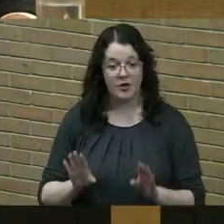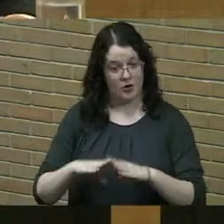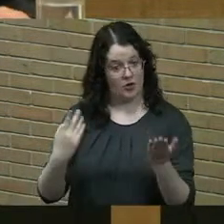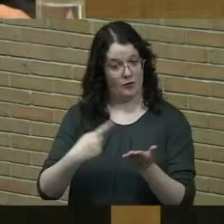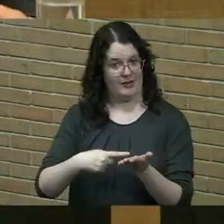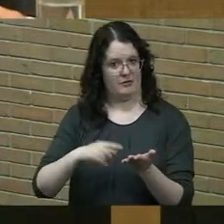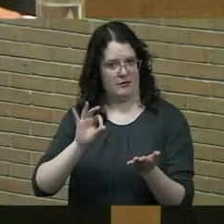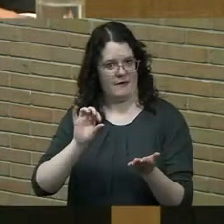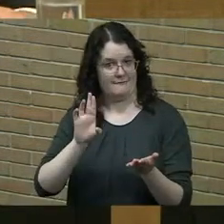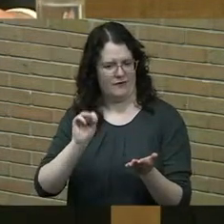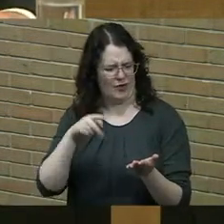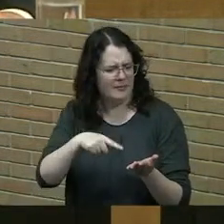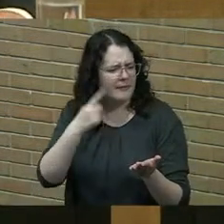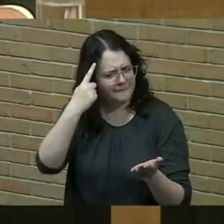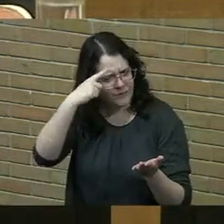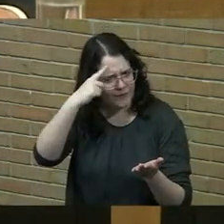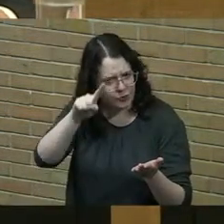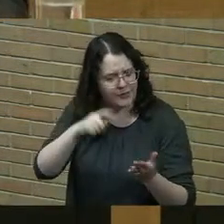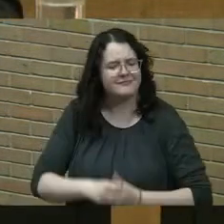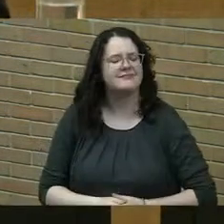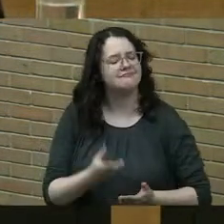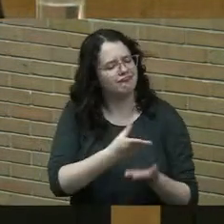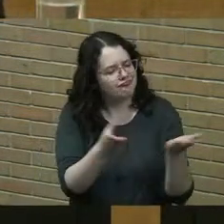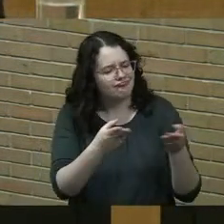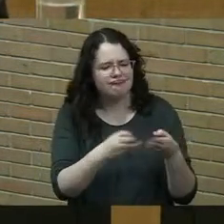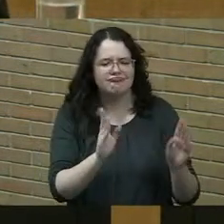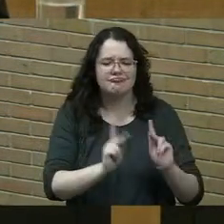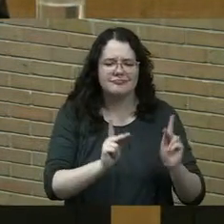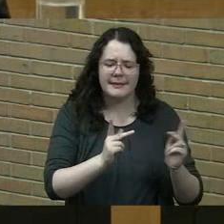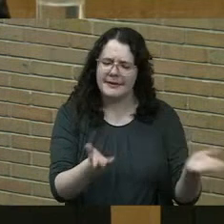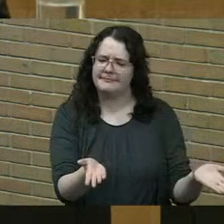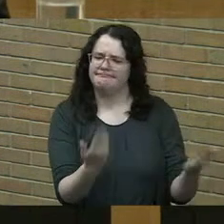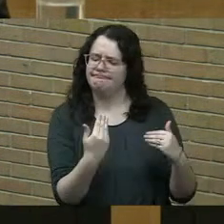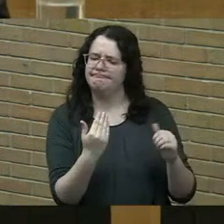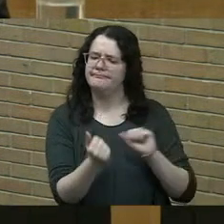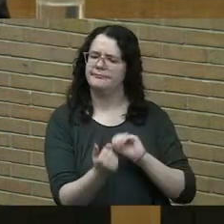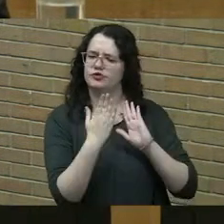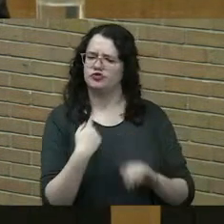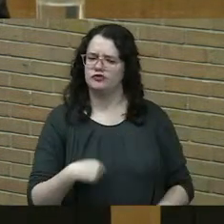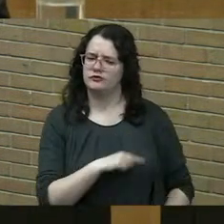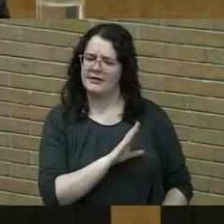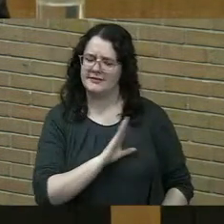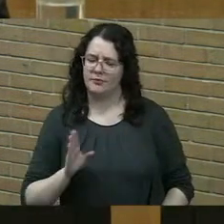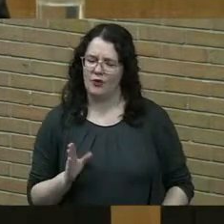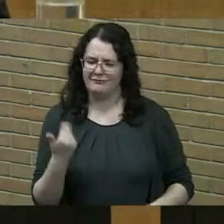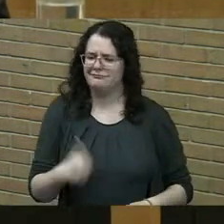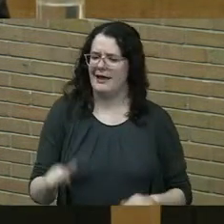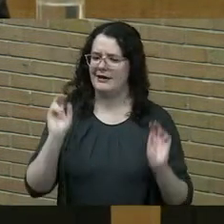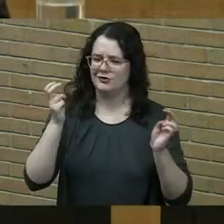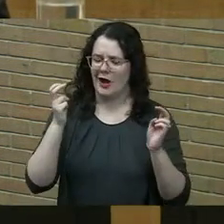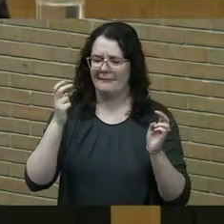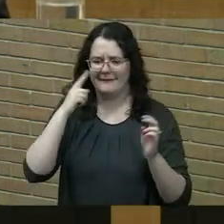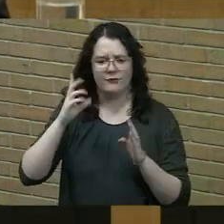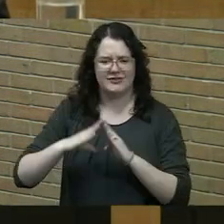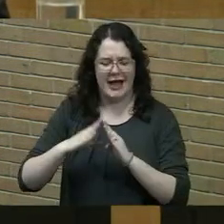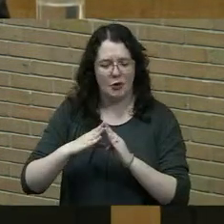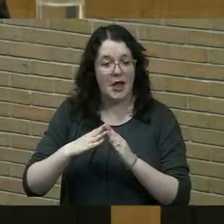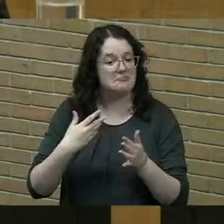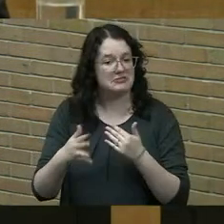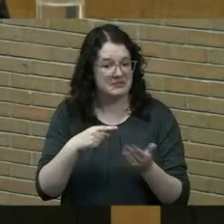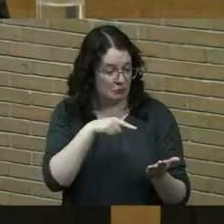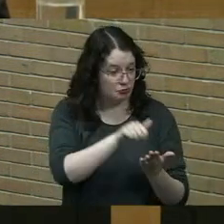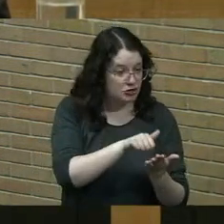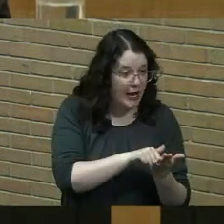of the public to address the board concerning any matter relating to the town, whether or not it's an item on our agenda this